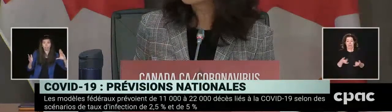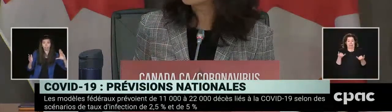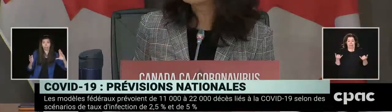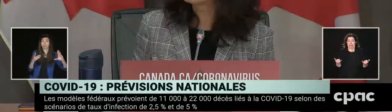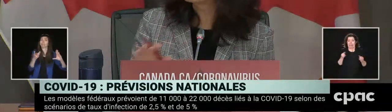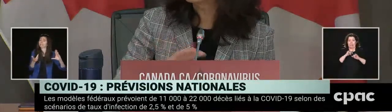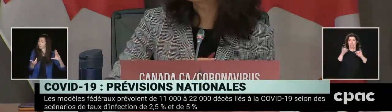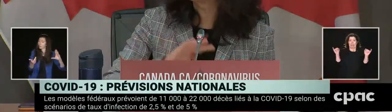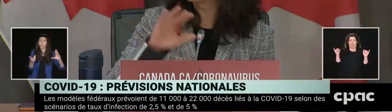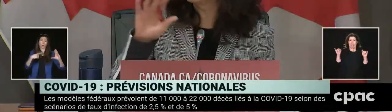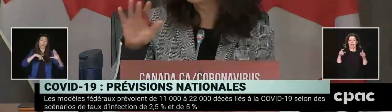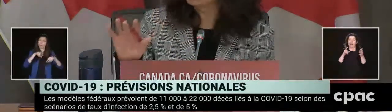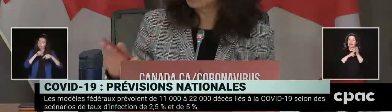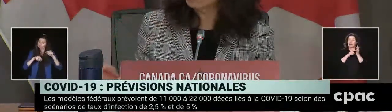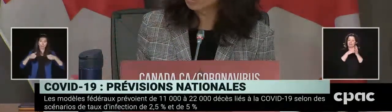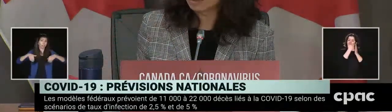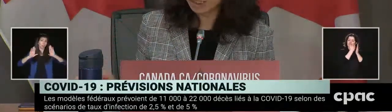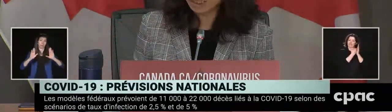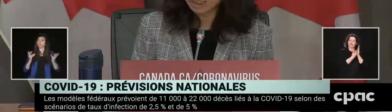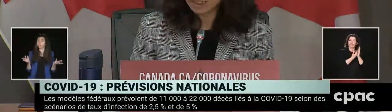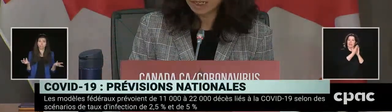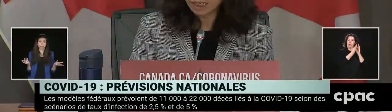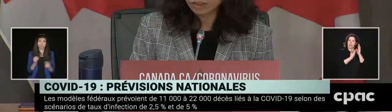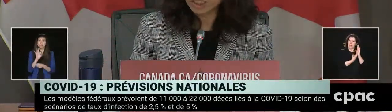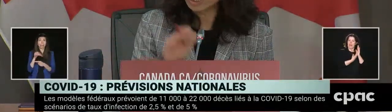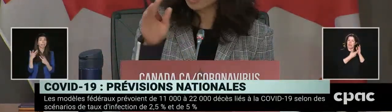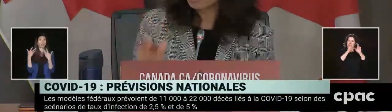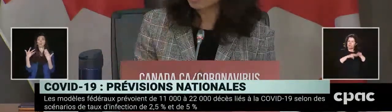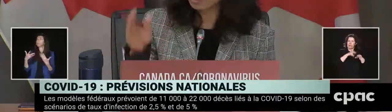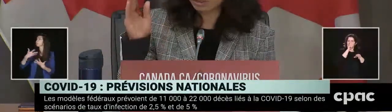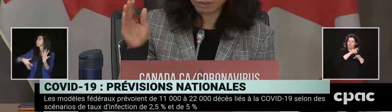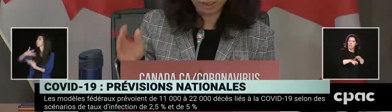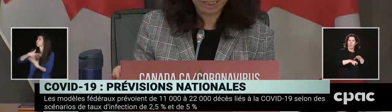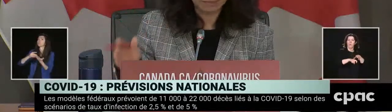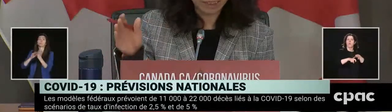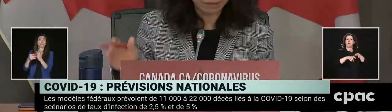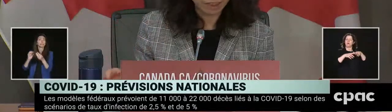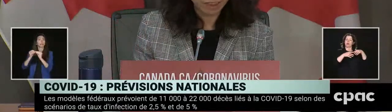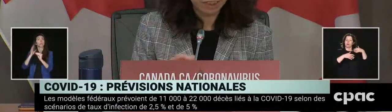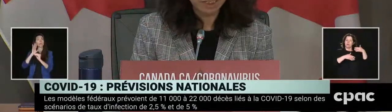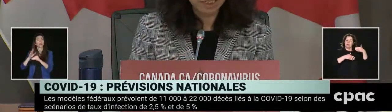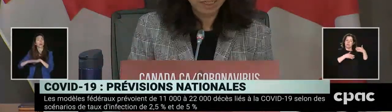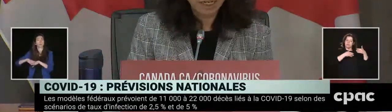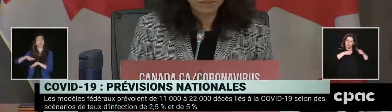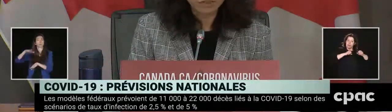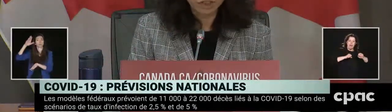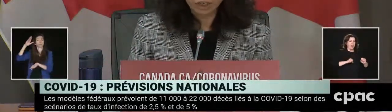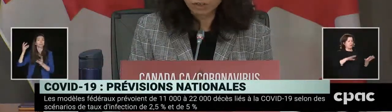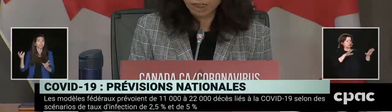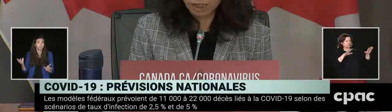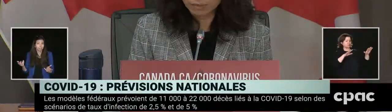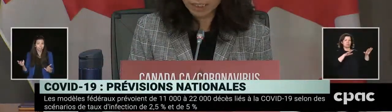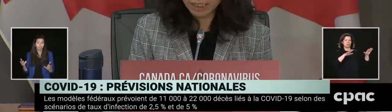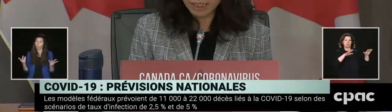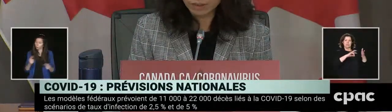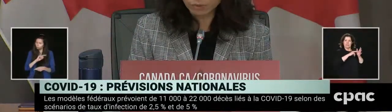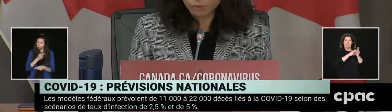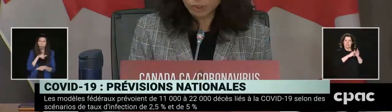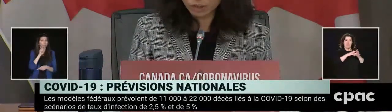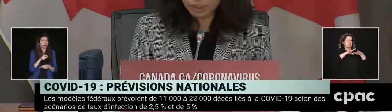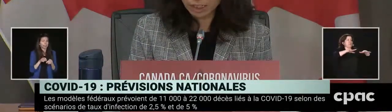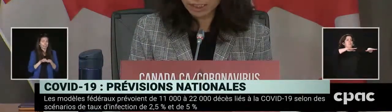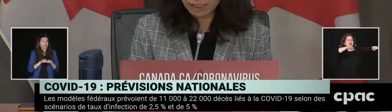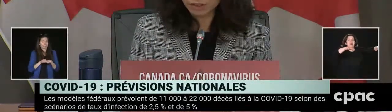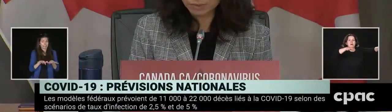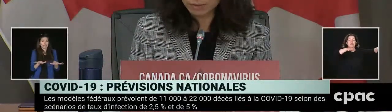have to get that initial epidemic to die out, to stamp it out. And so at the end